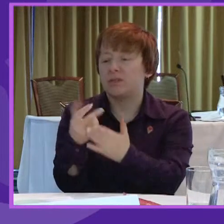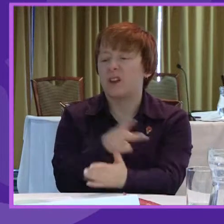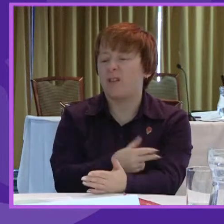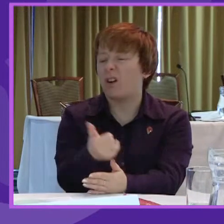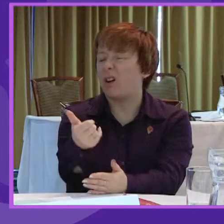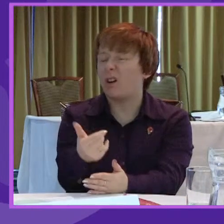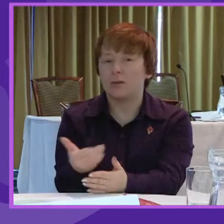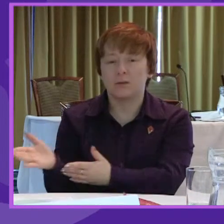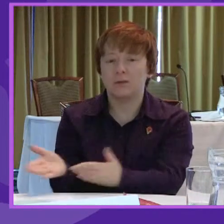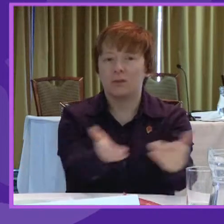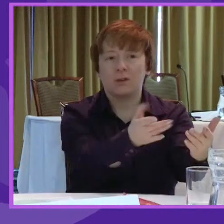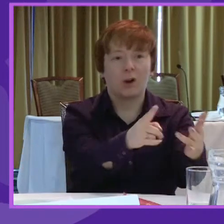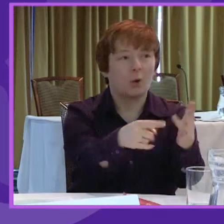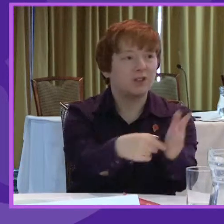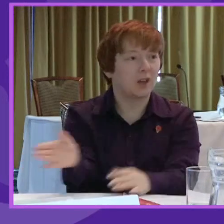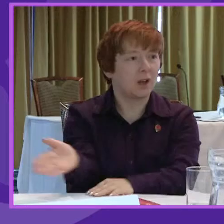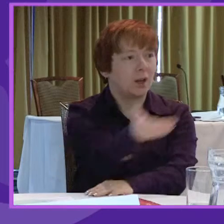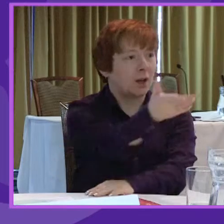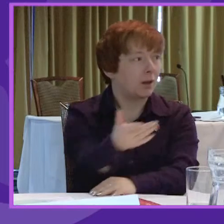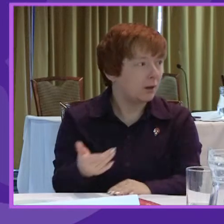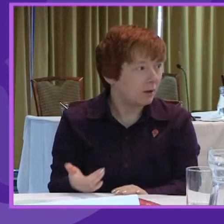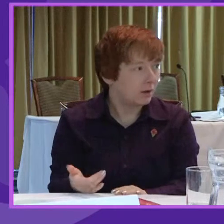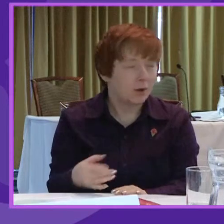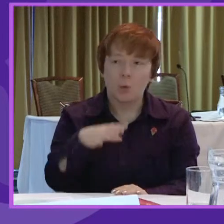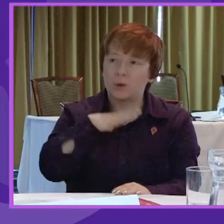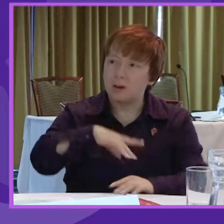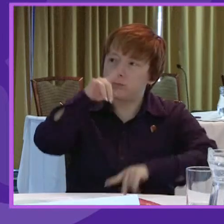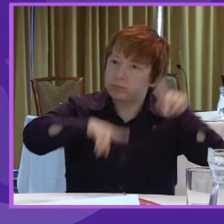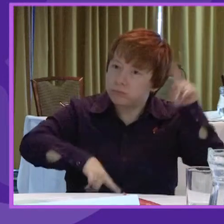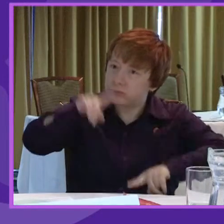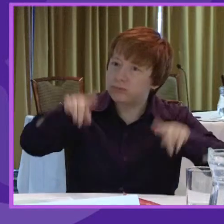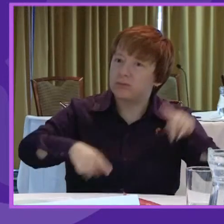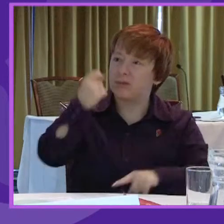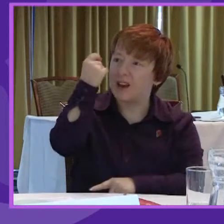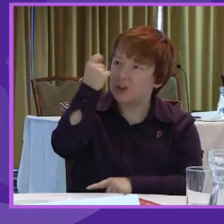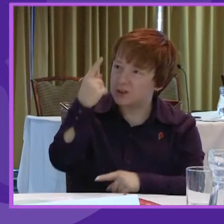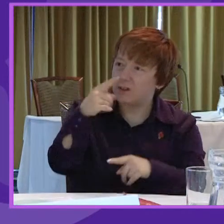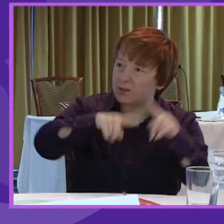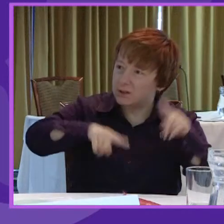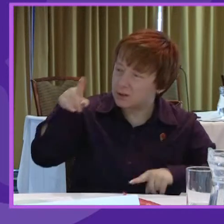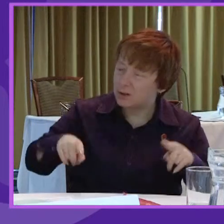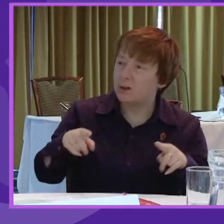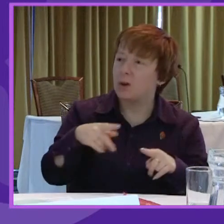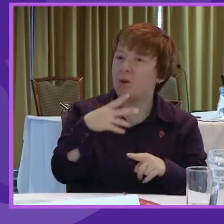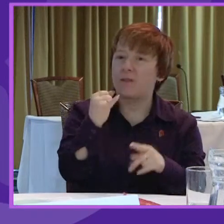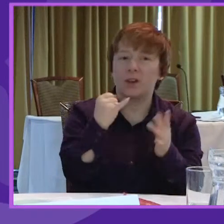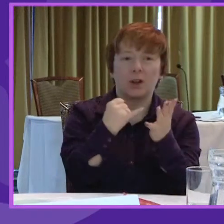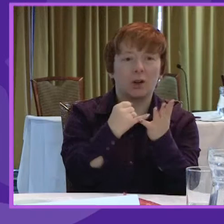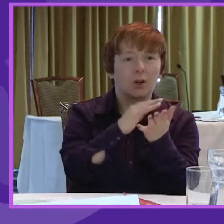can't be refer someone to occupational health. It needs to be a really strong range of initiatives. So at Lancashire Care, we have